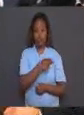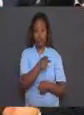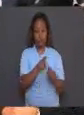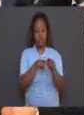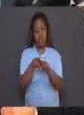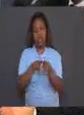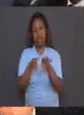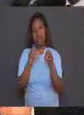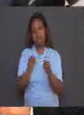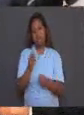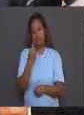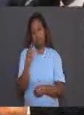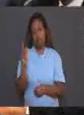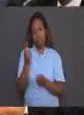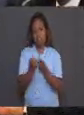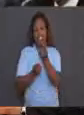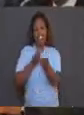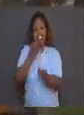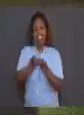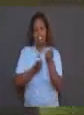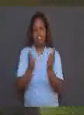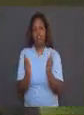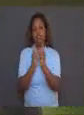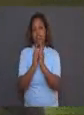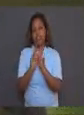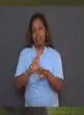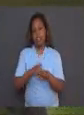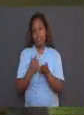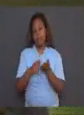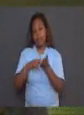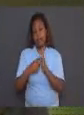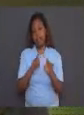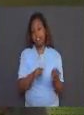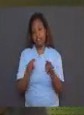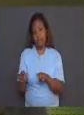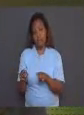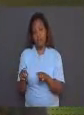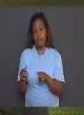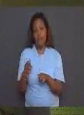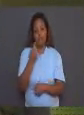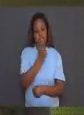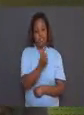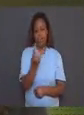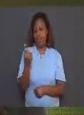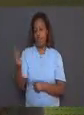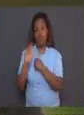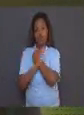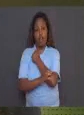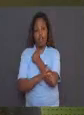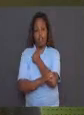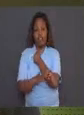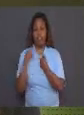on certain trade relations. This means that each country